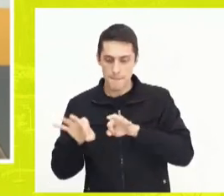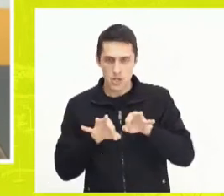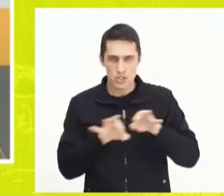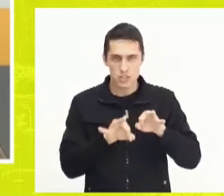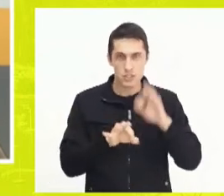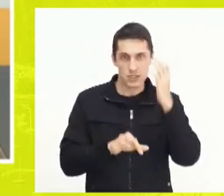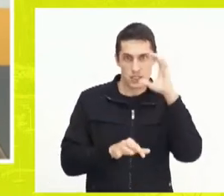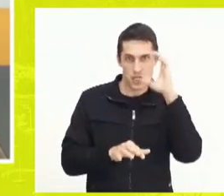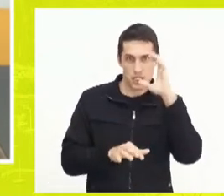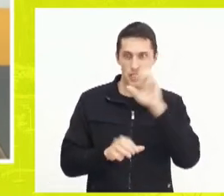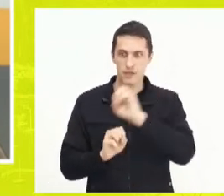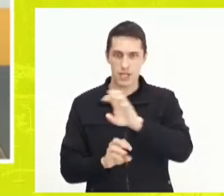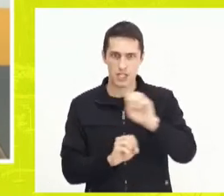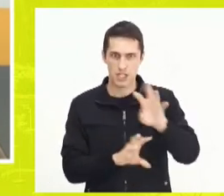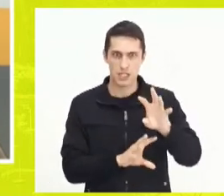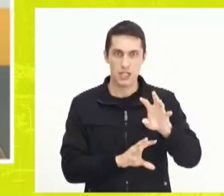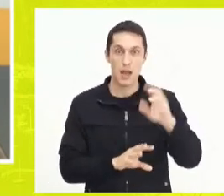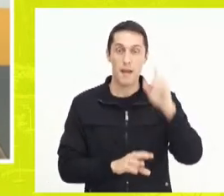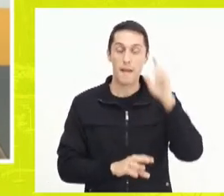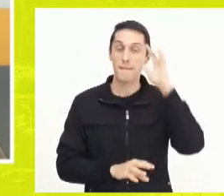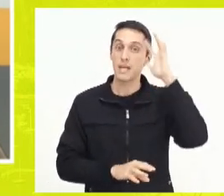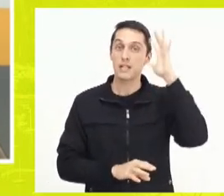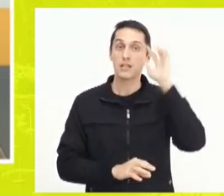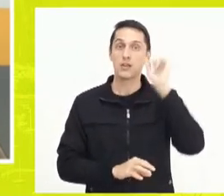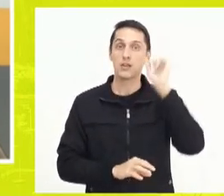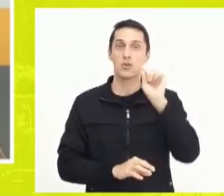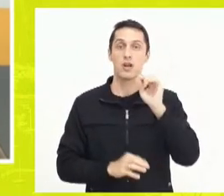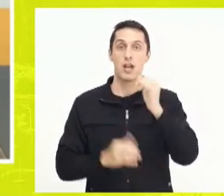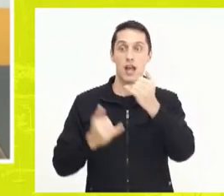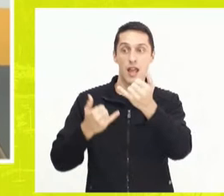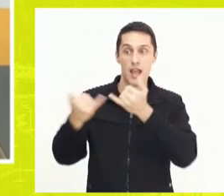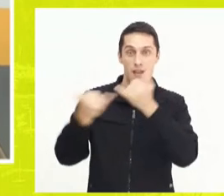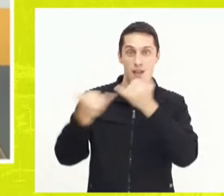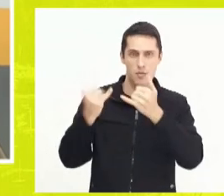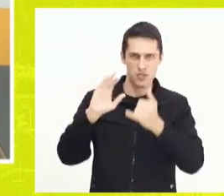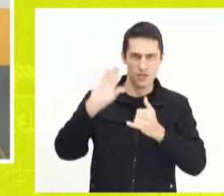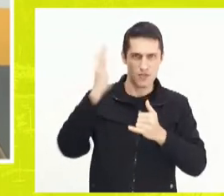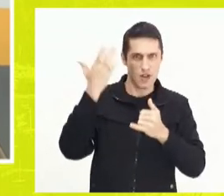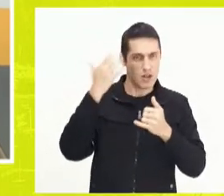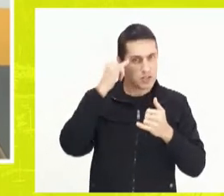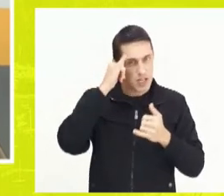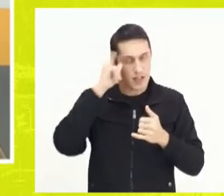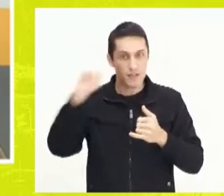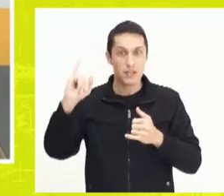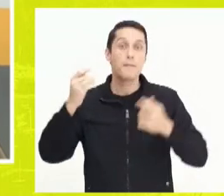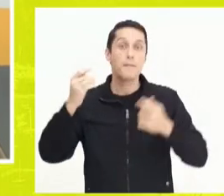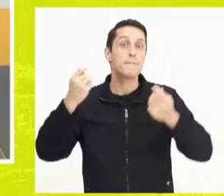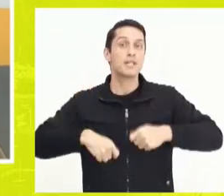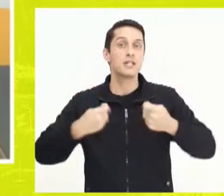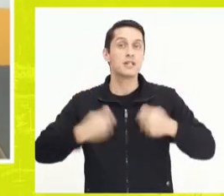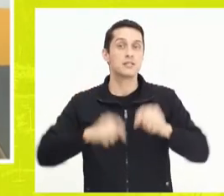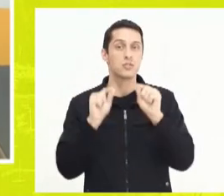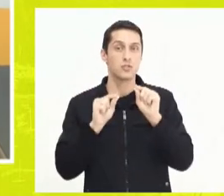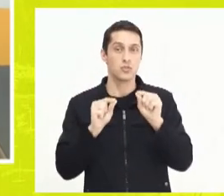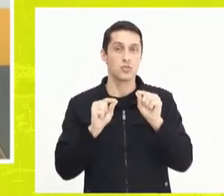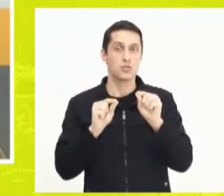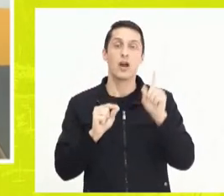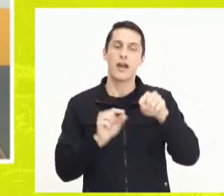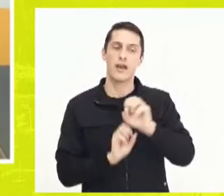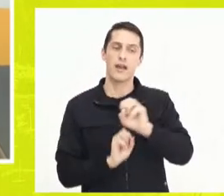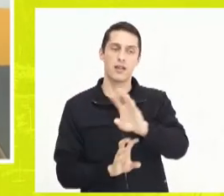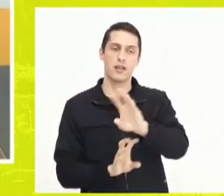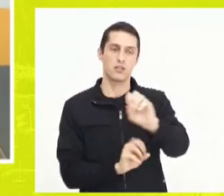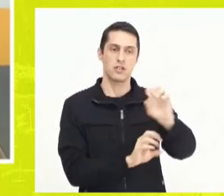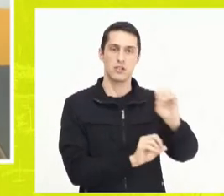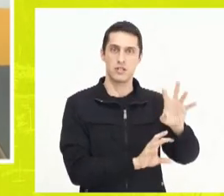scientific productions so science academia and for us you know sharing this information